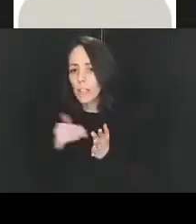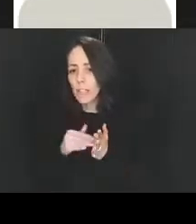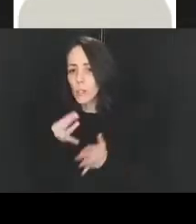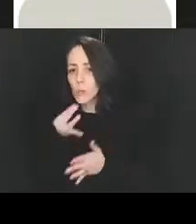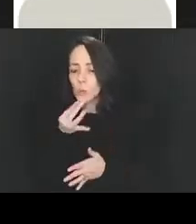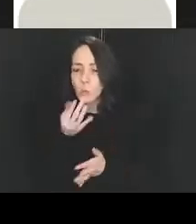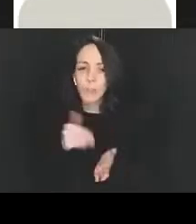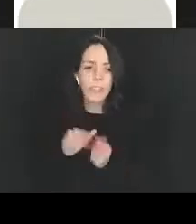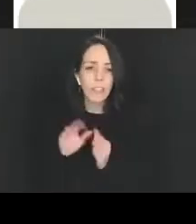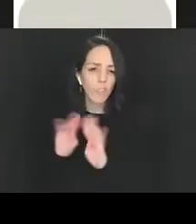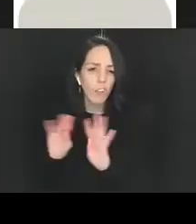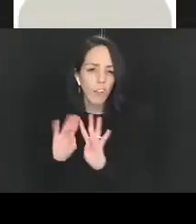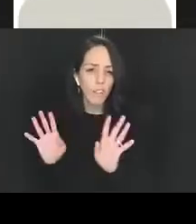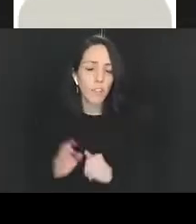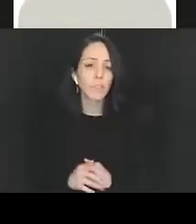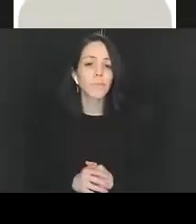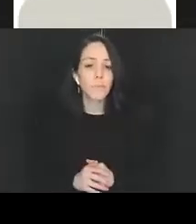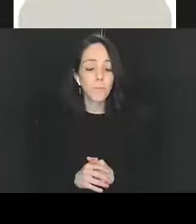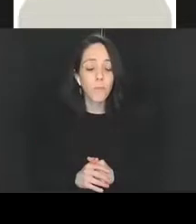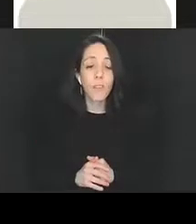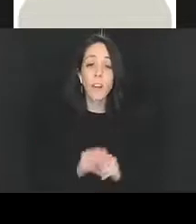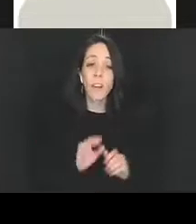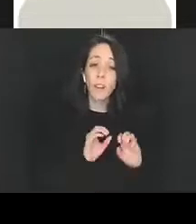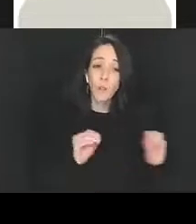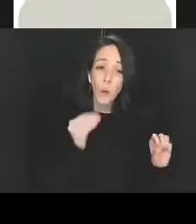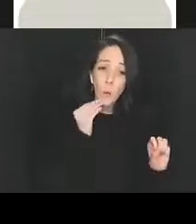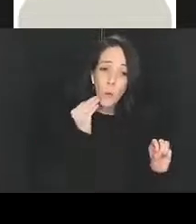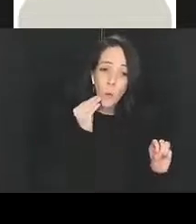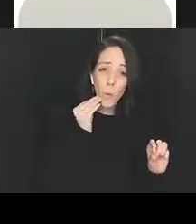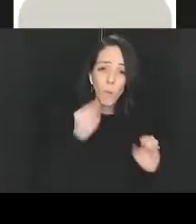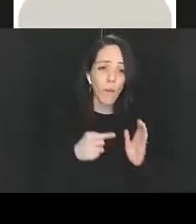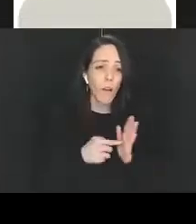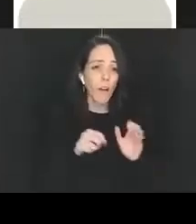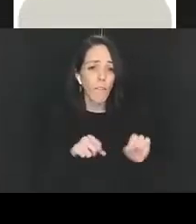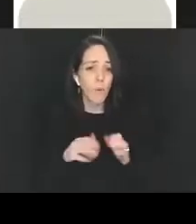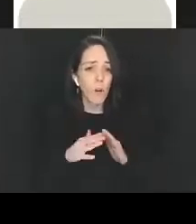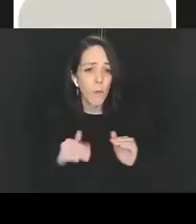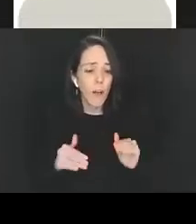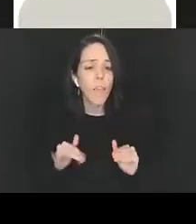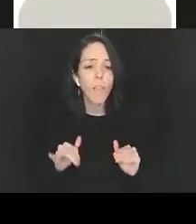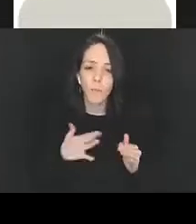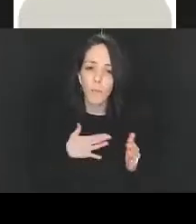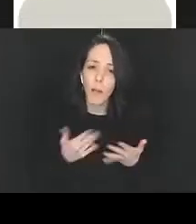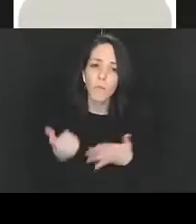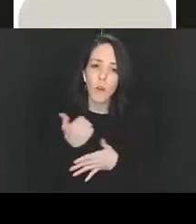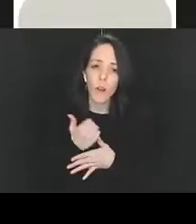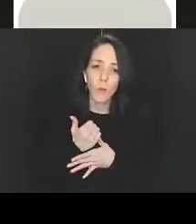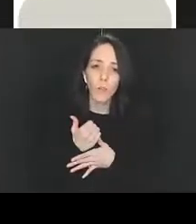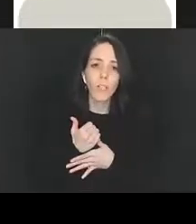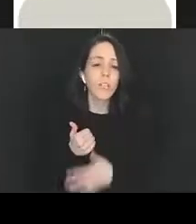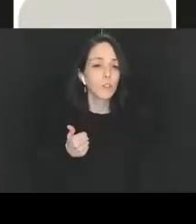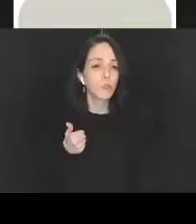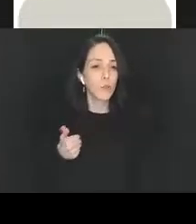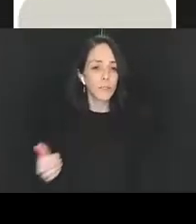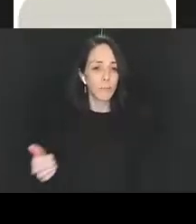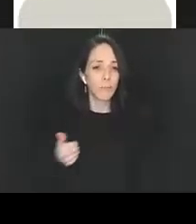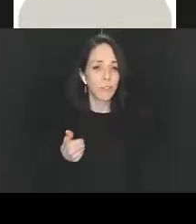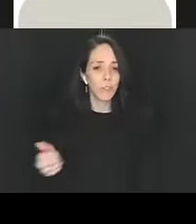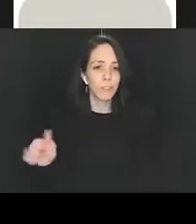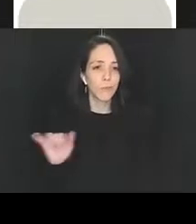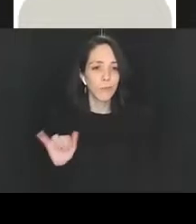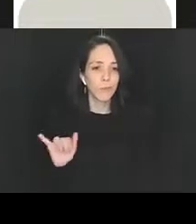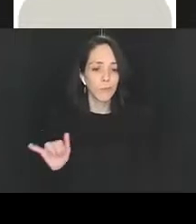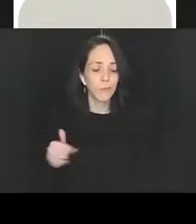and then homelessness and affordable housing is a priority for me. And then transportation. I'm really focused